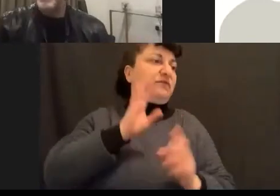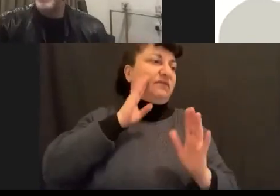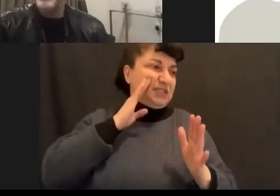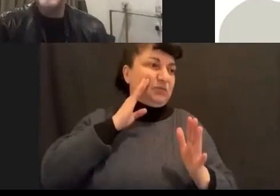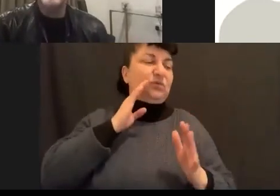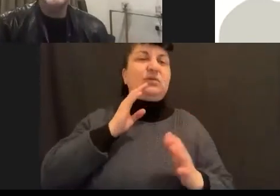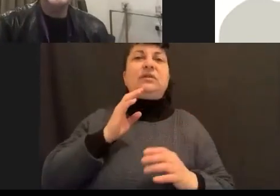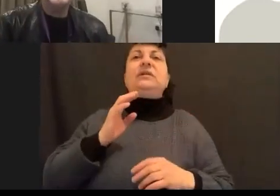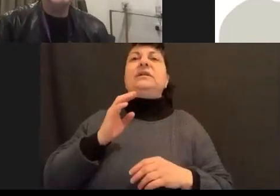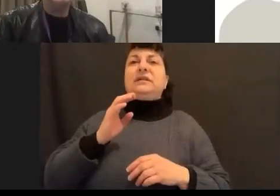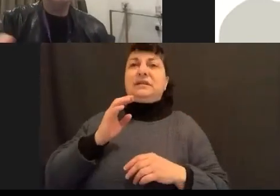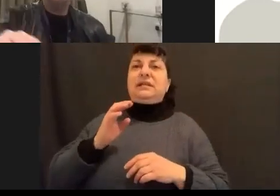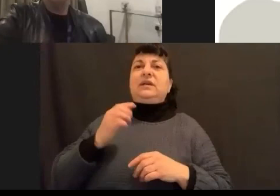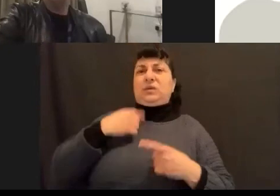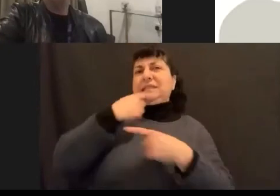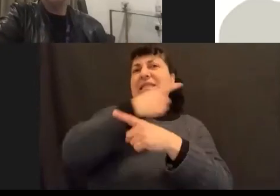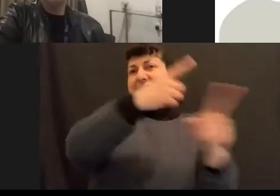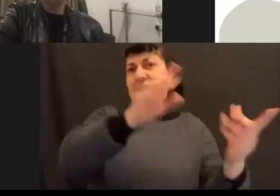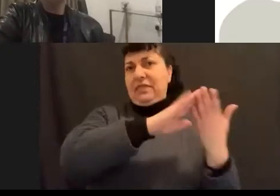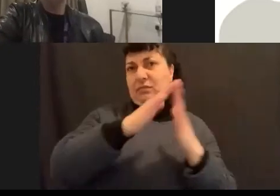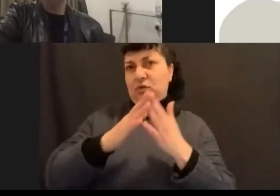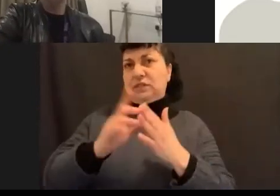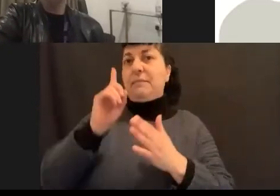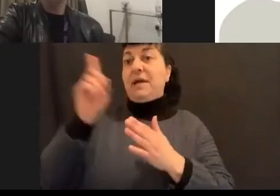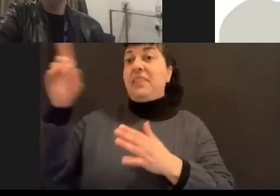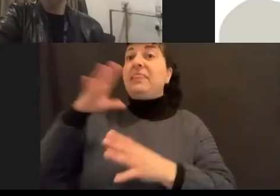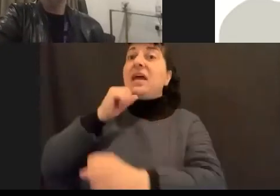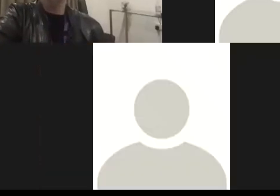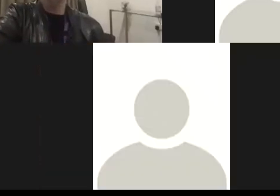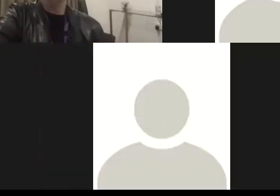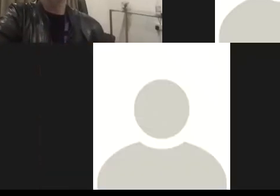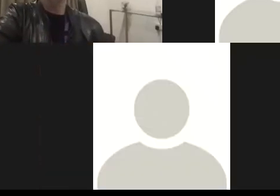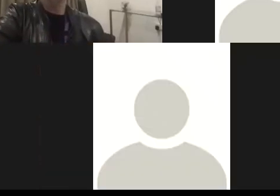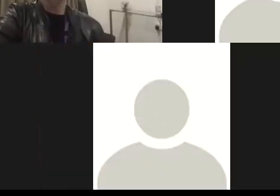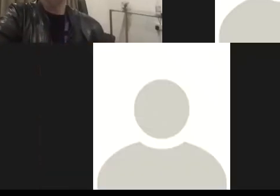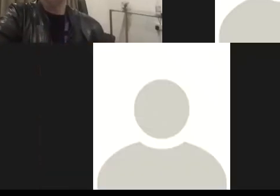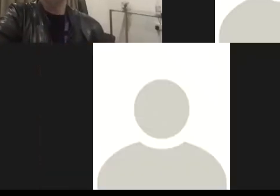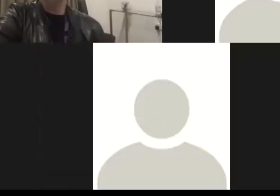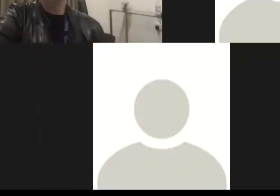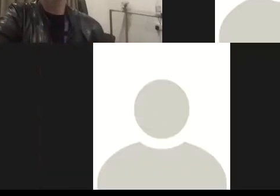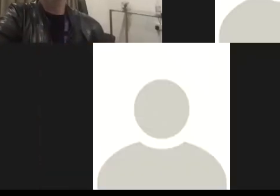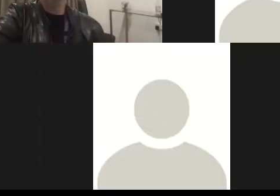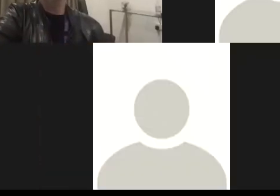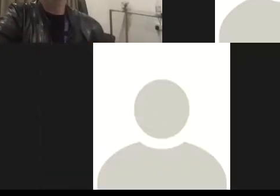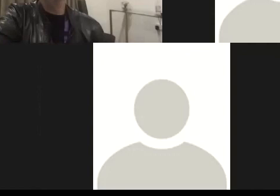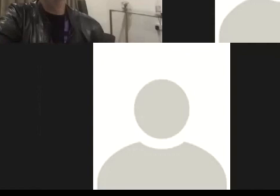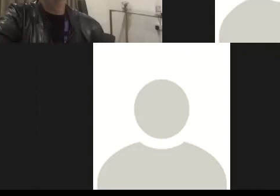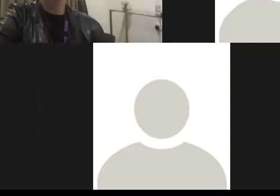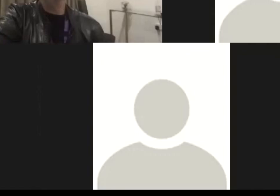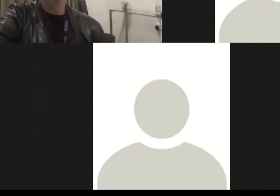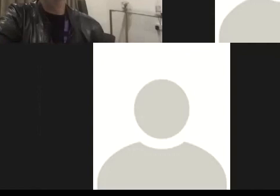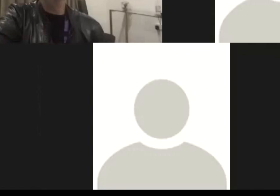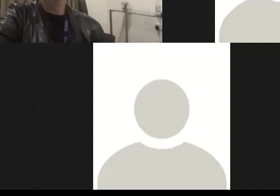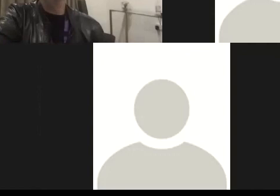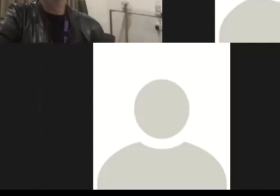sites, we're putting it out into the community more quickly. So anyone who has been at the Sky Salon during those date